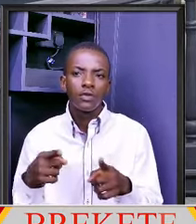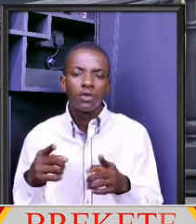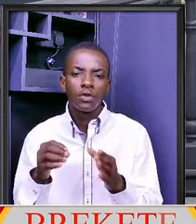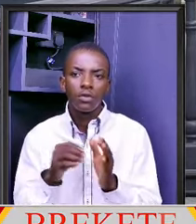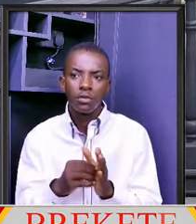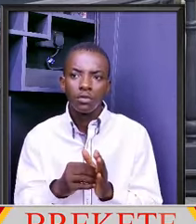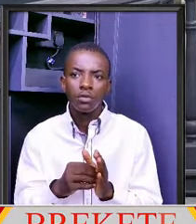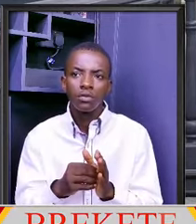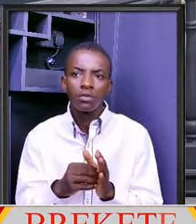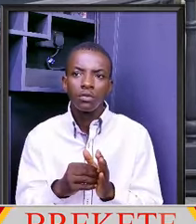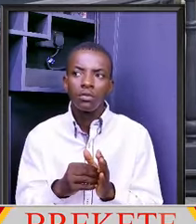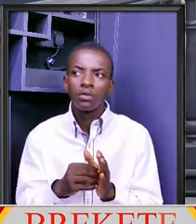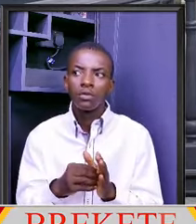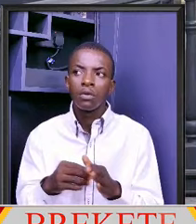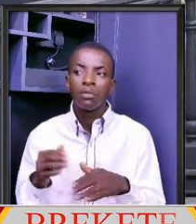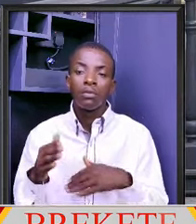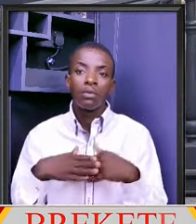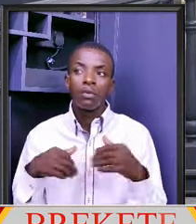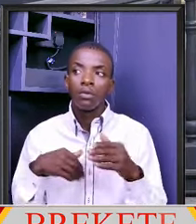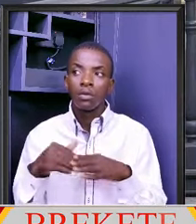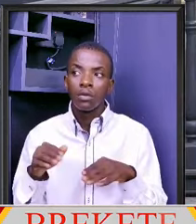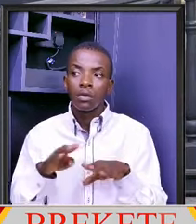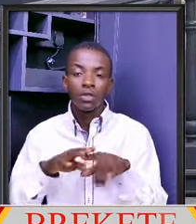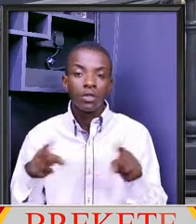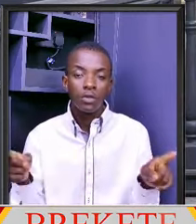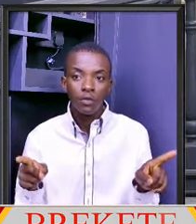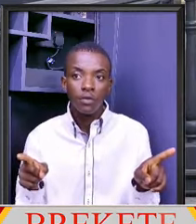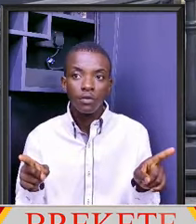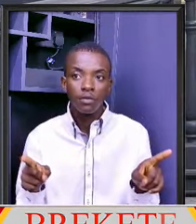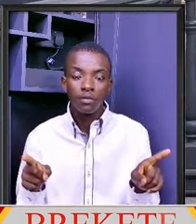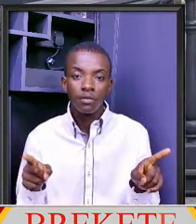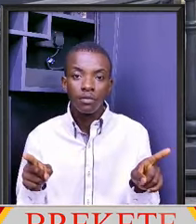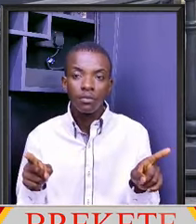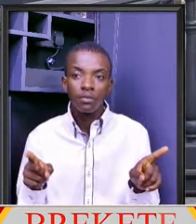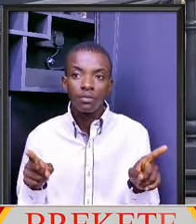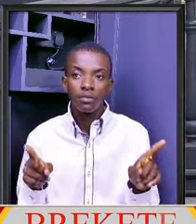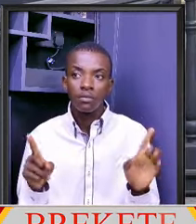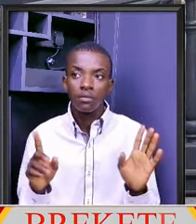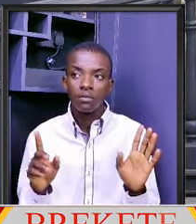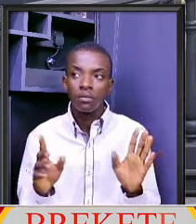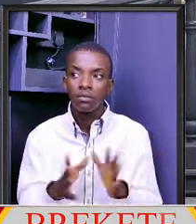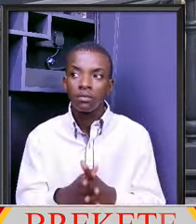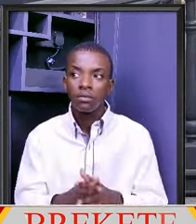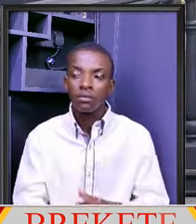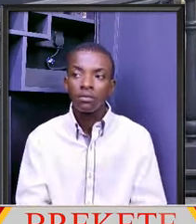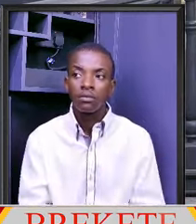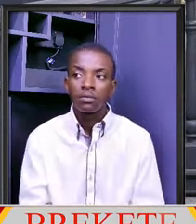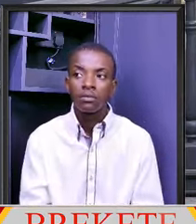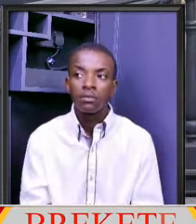own. Okay, so your own case 9 days for court. Yes. Simple. Leave it there.